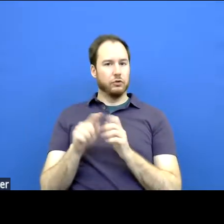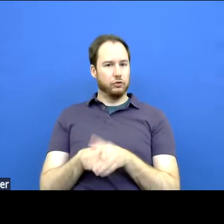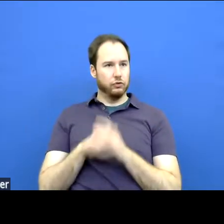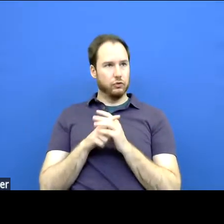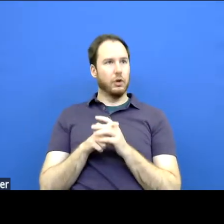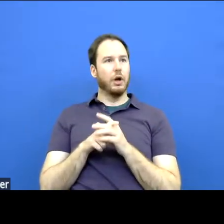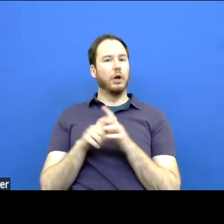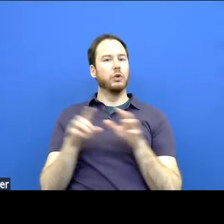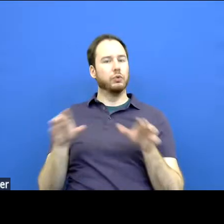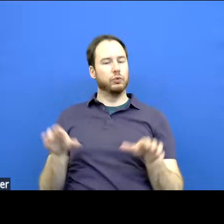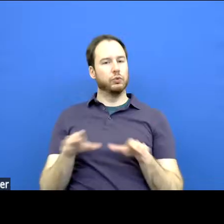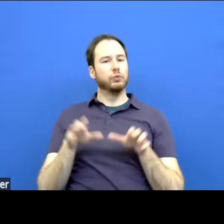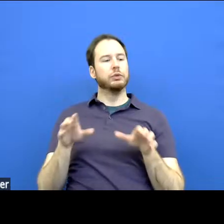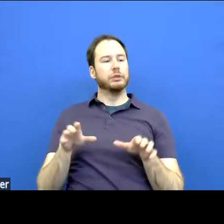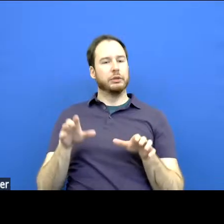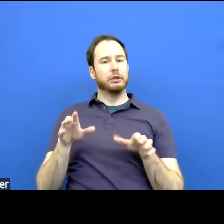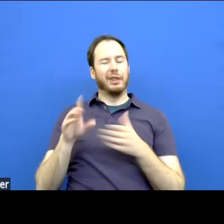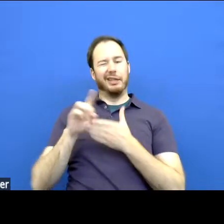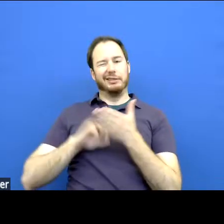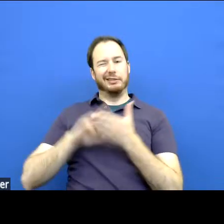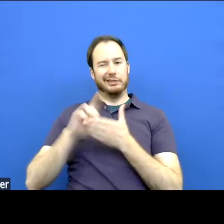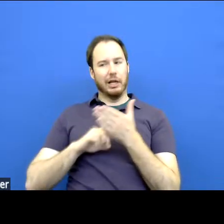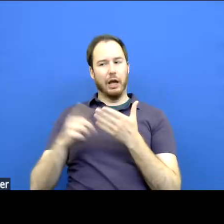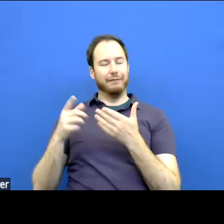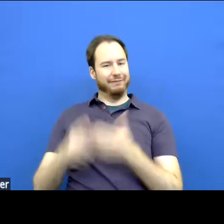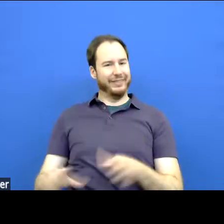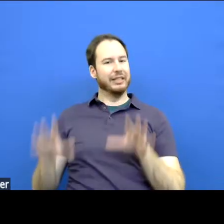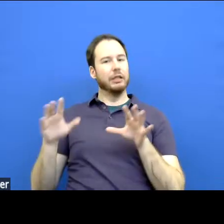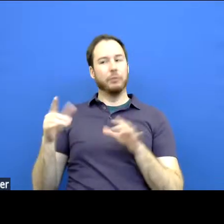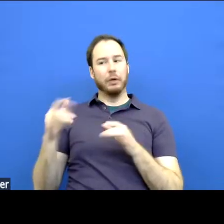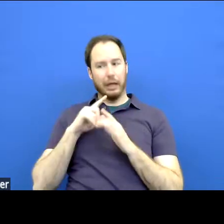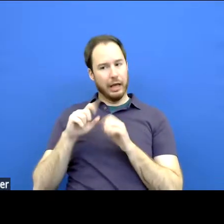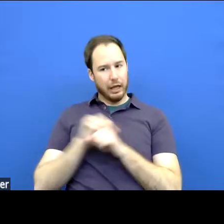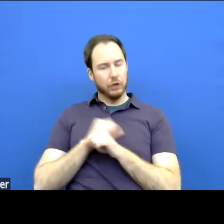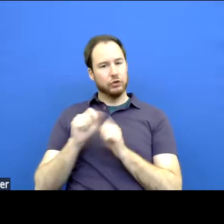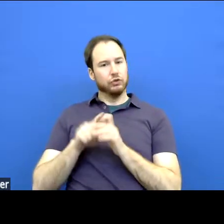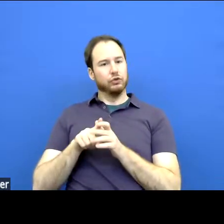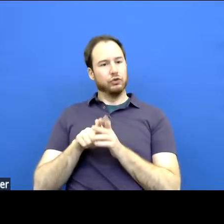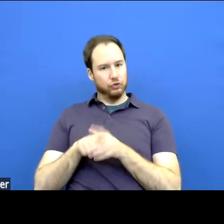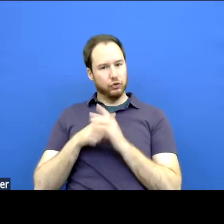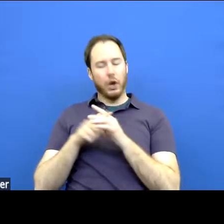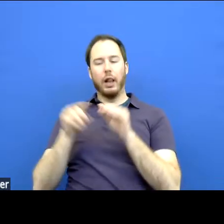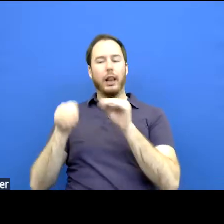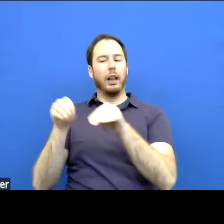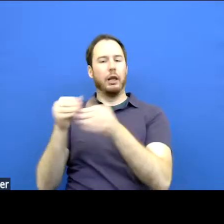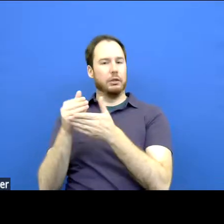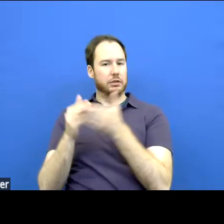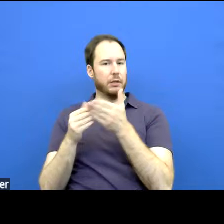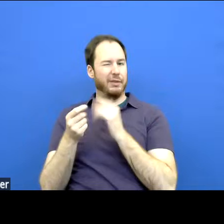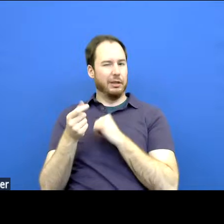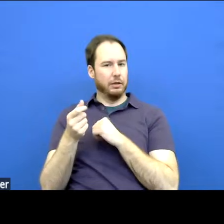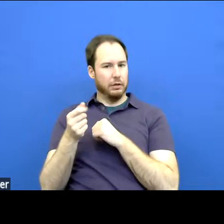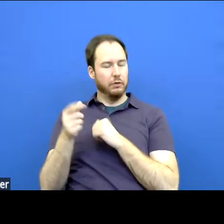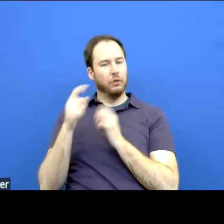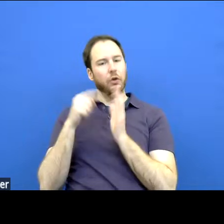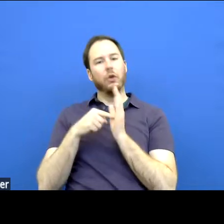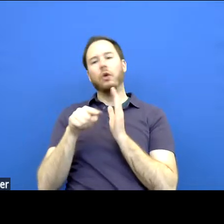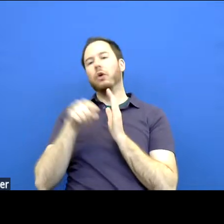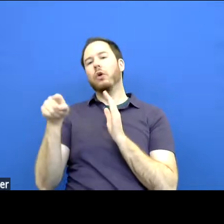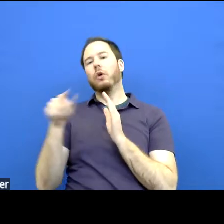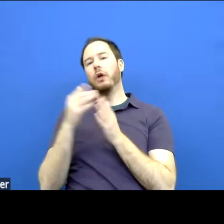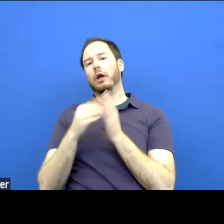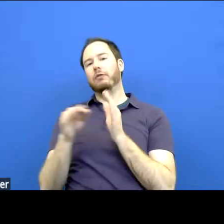doing, obviously the design work's been done for a while, but they're actually starting to put in some of the stuff. If you look over some of the